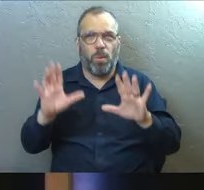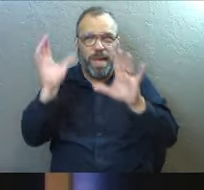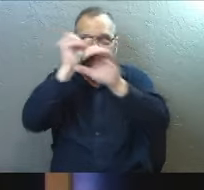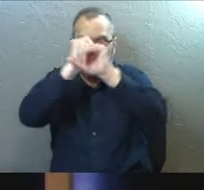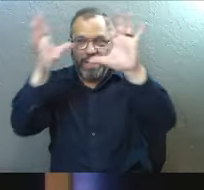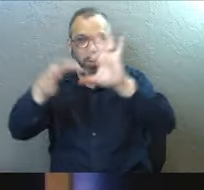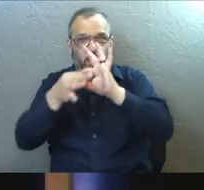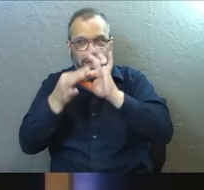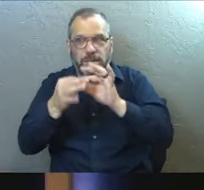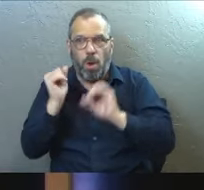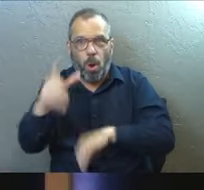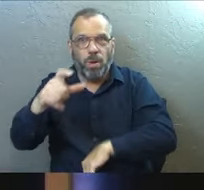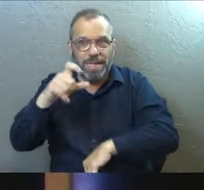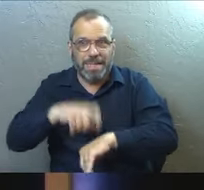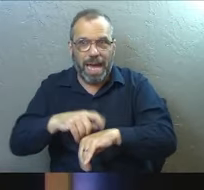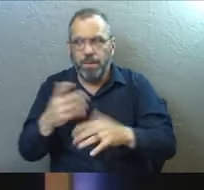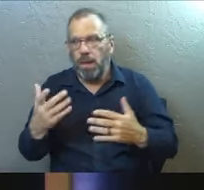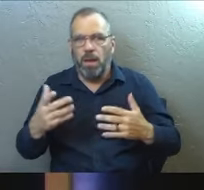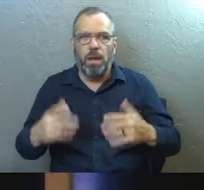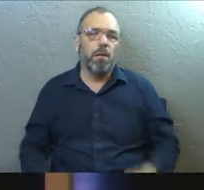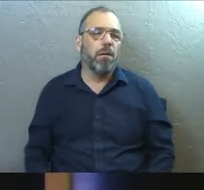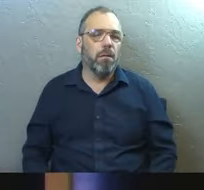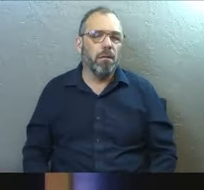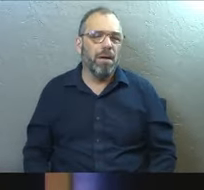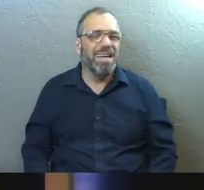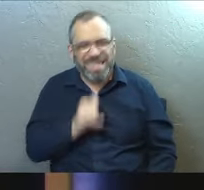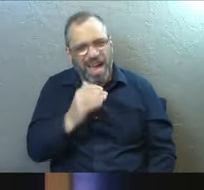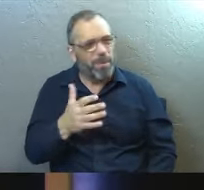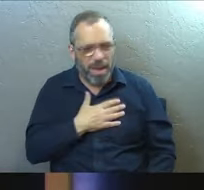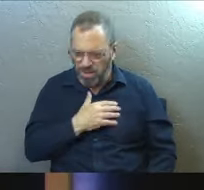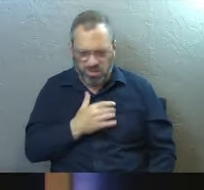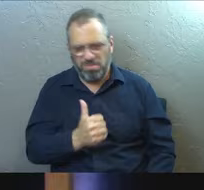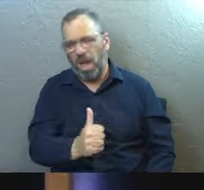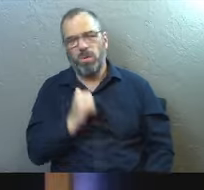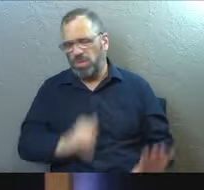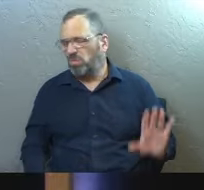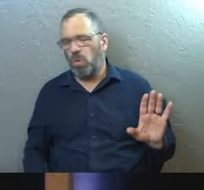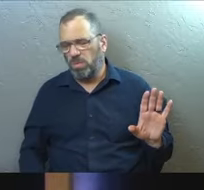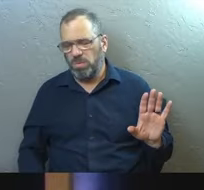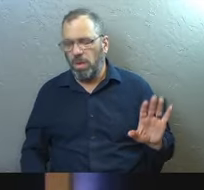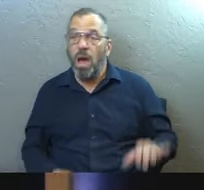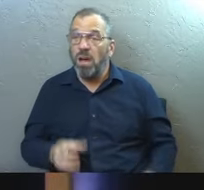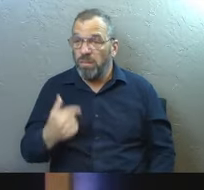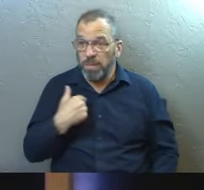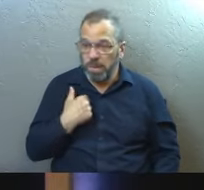in relationships do that all the time, unfortunately, where they go, that's just not my thing though, so I'm not gonna do that for you.